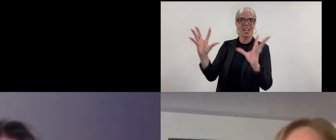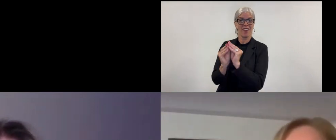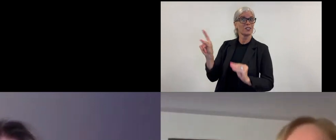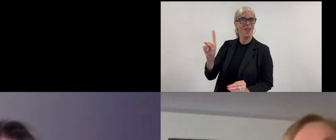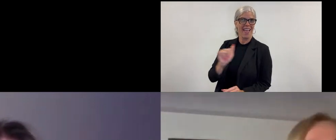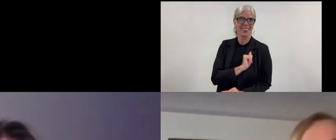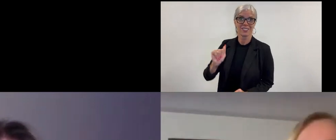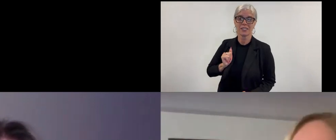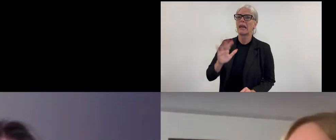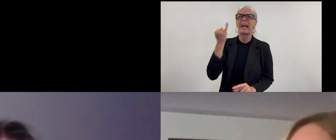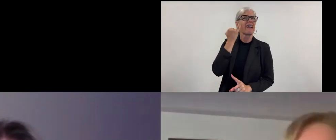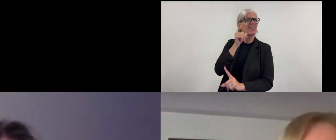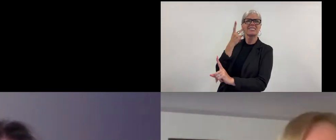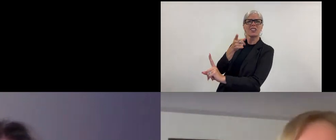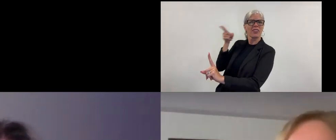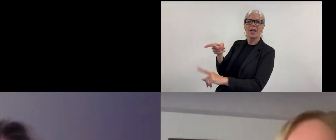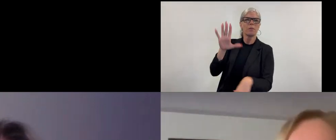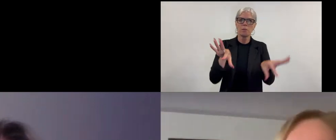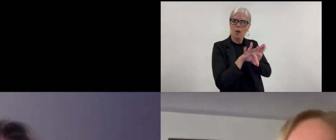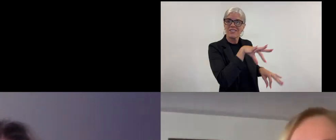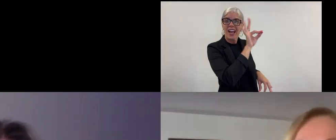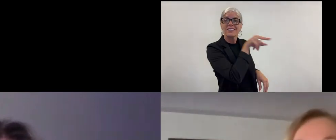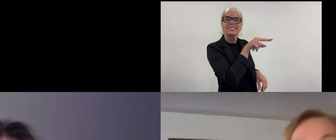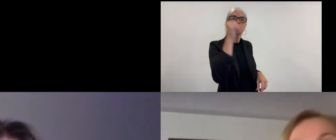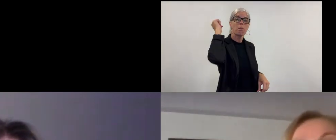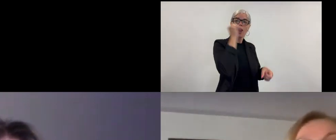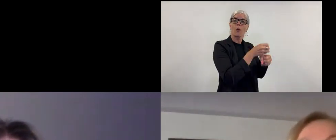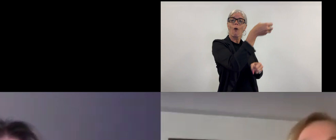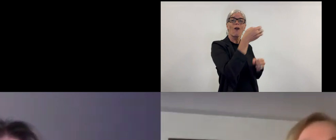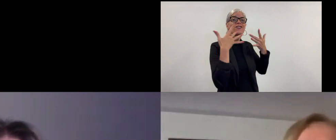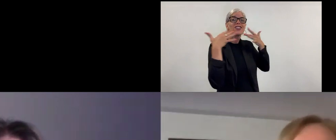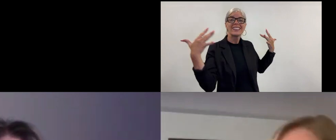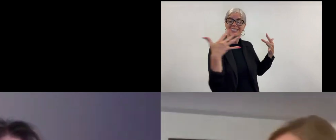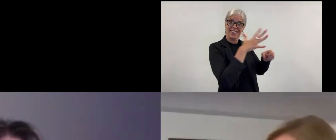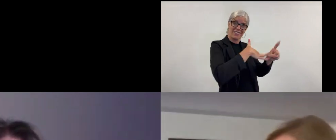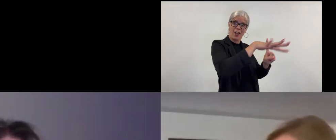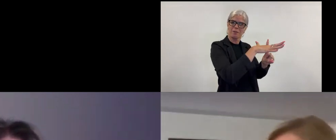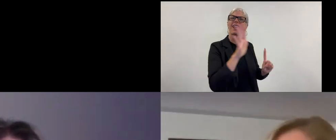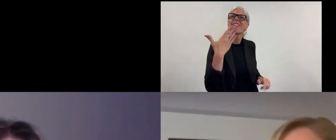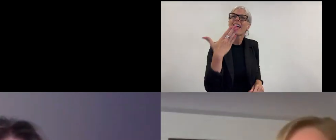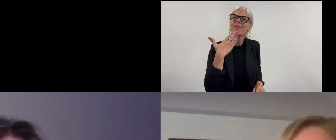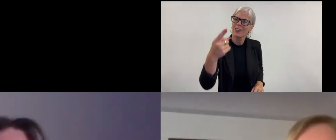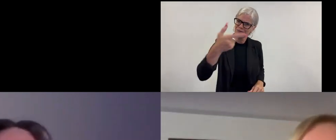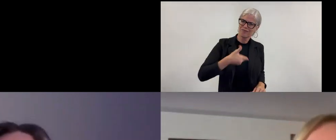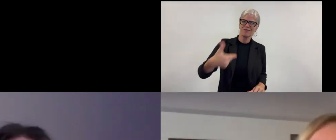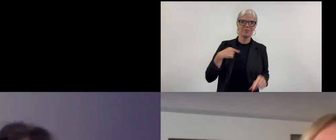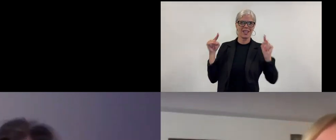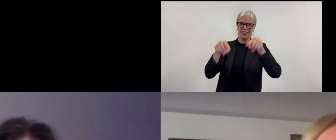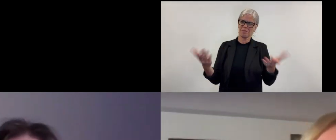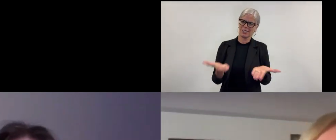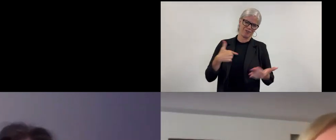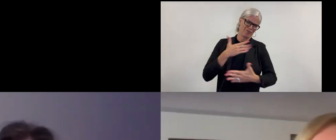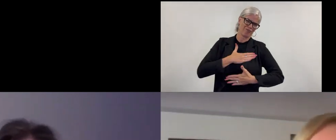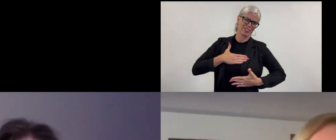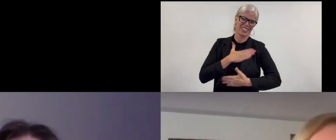in Atlanta, but if not, we'll find a spinal cord injury friendly environment to see each other. Thank you